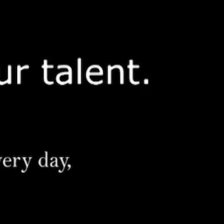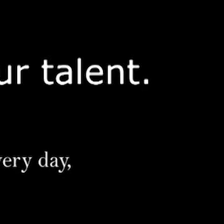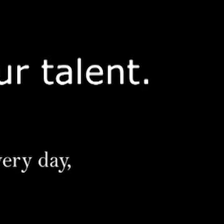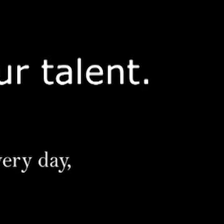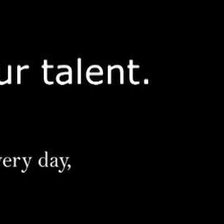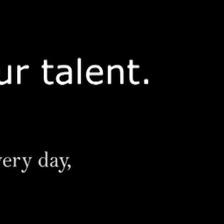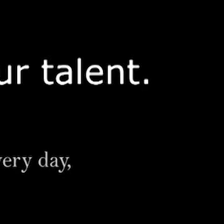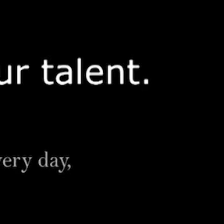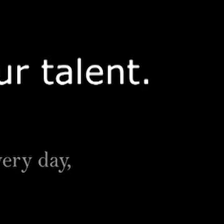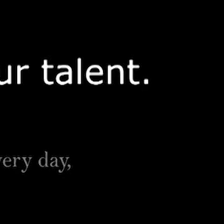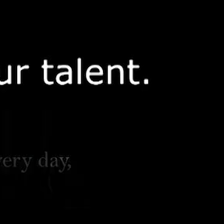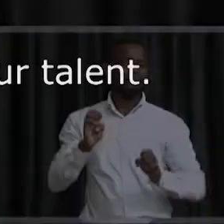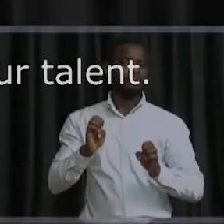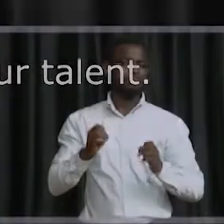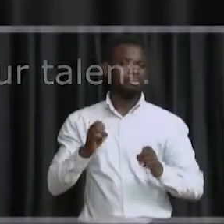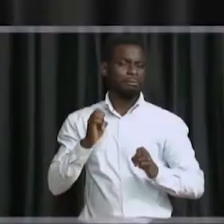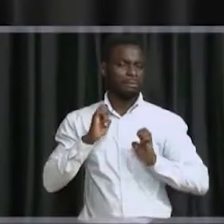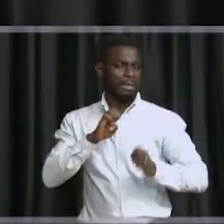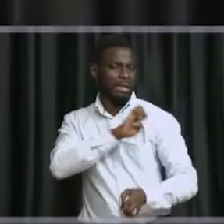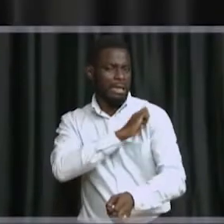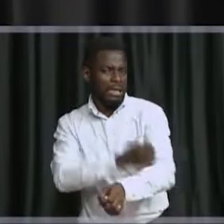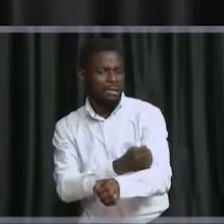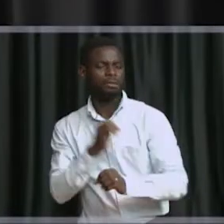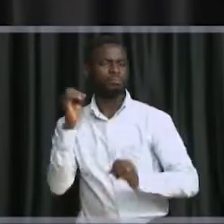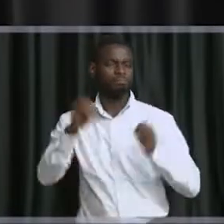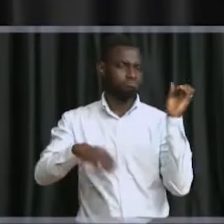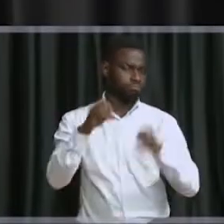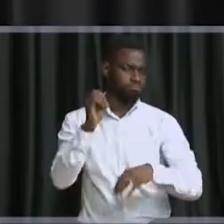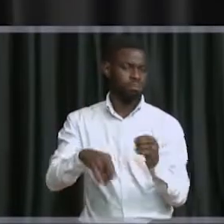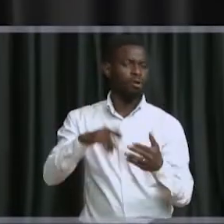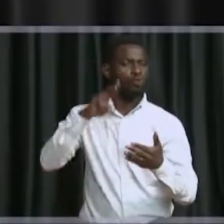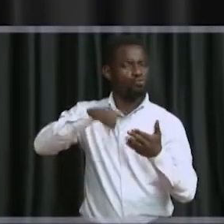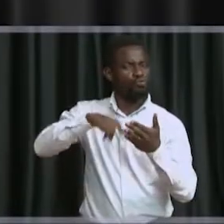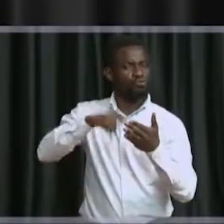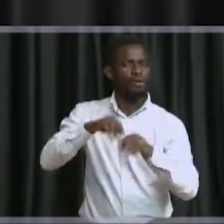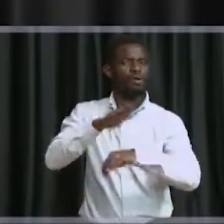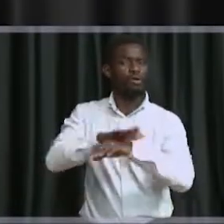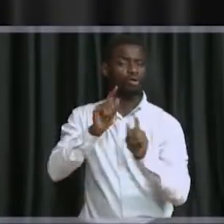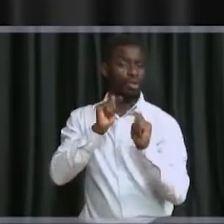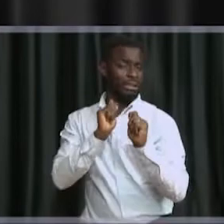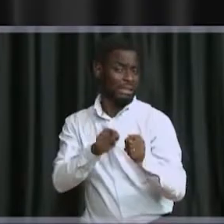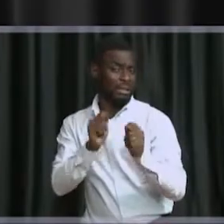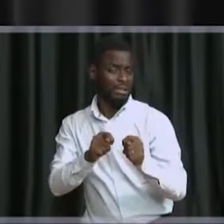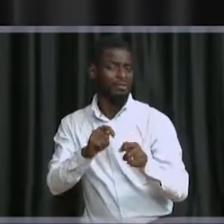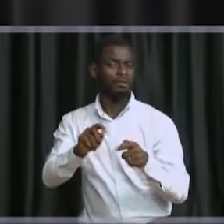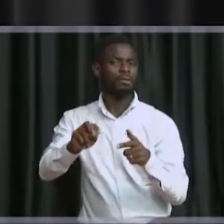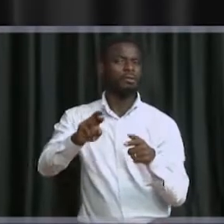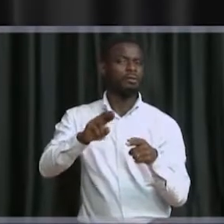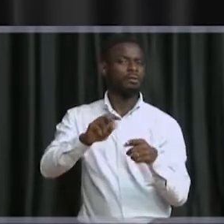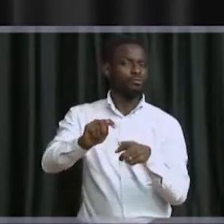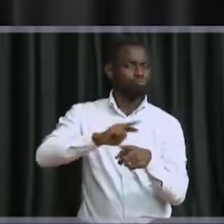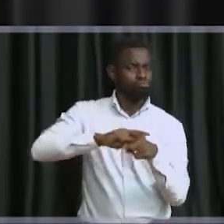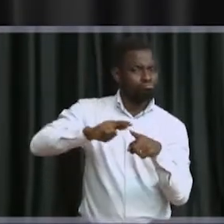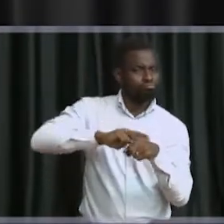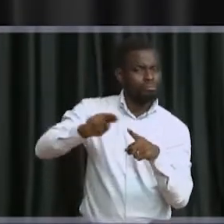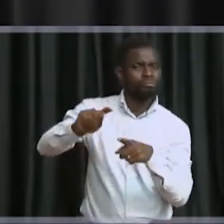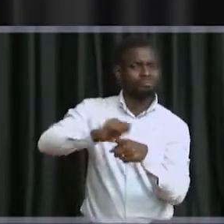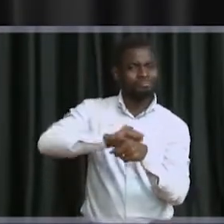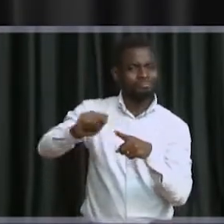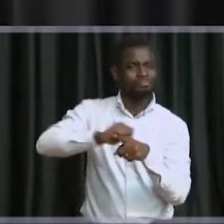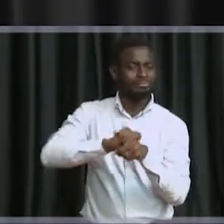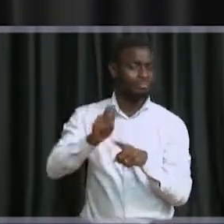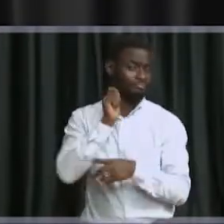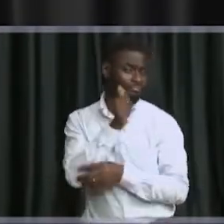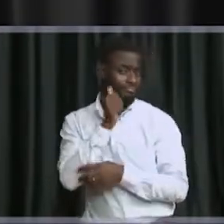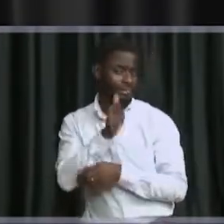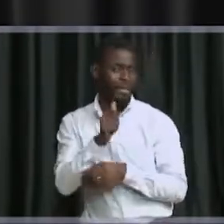shim debiera sya dfwad macha diyan hon kossu syane debiera da nemuwe ni merisao bayini yi